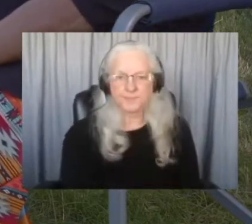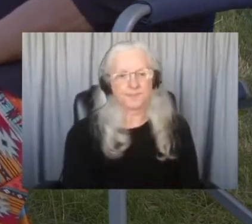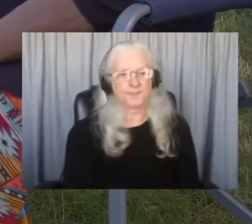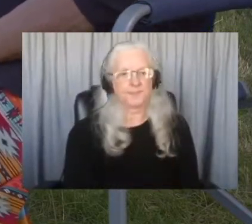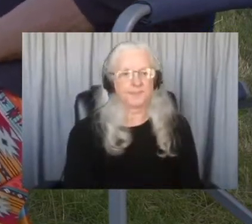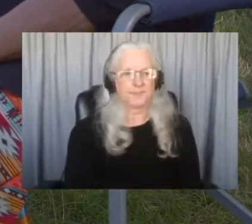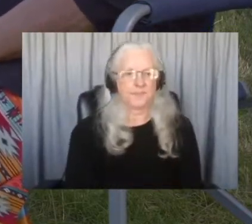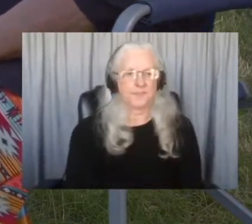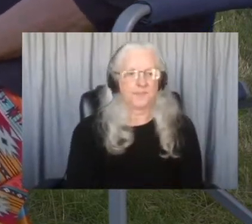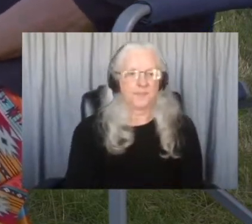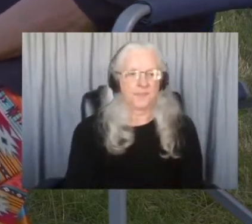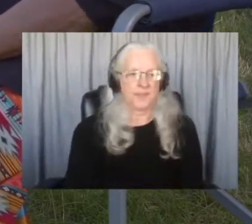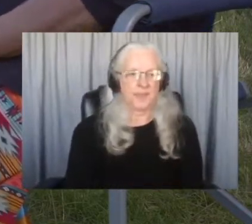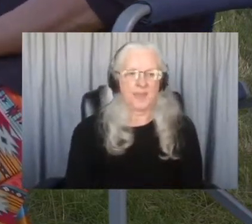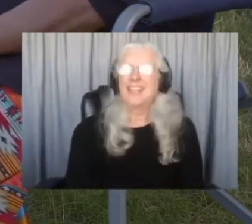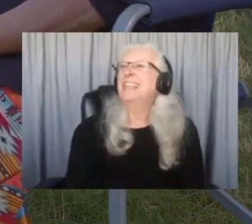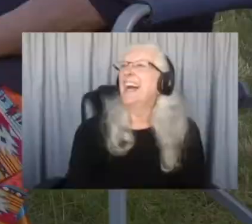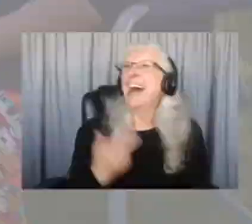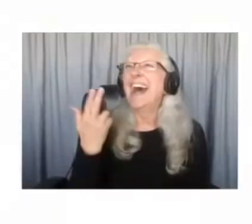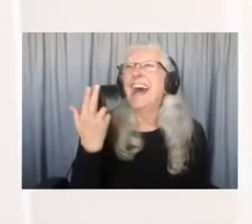language. I'm telling your mom.